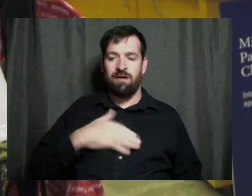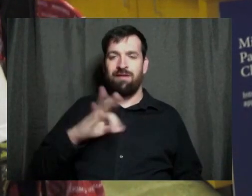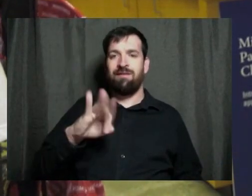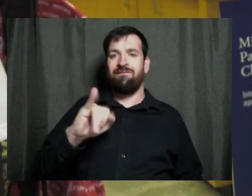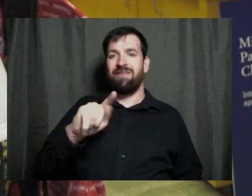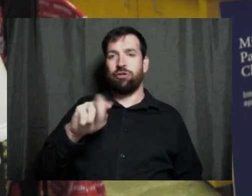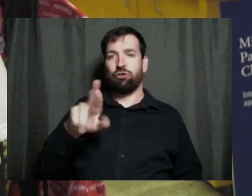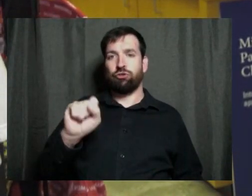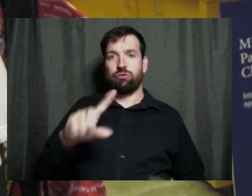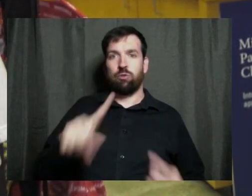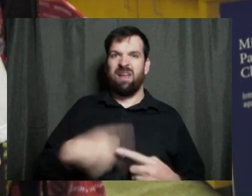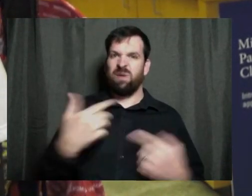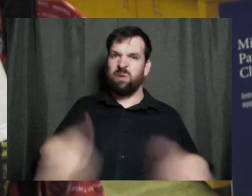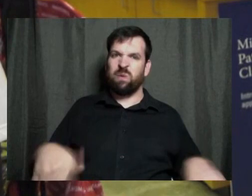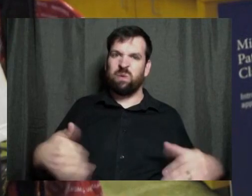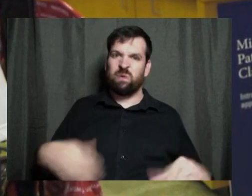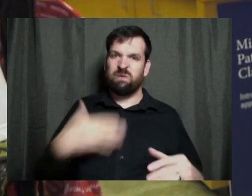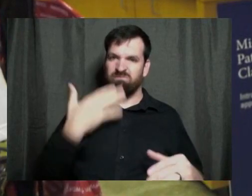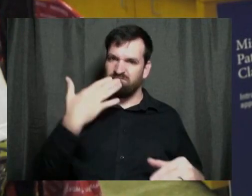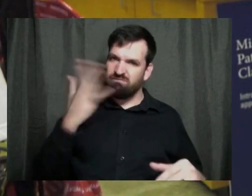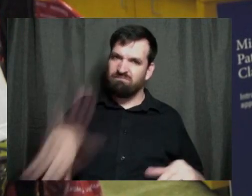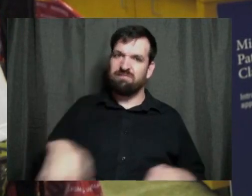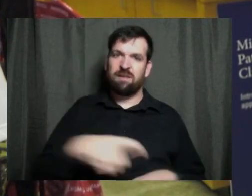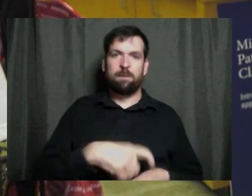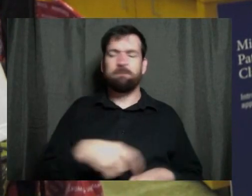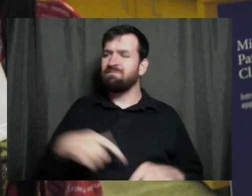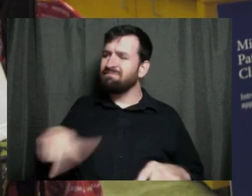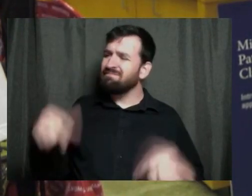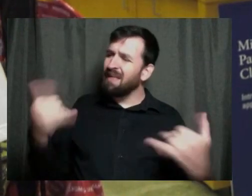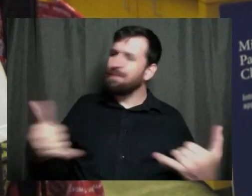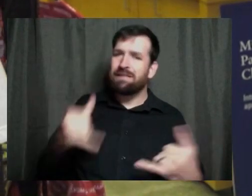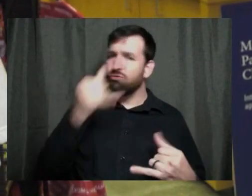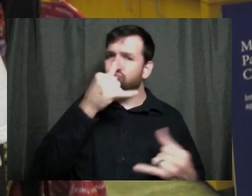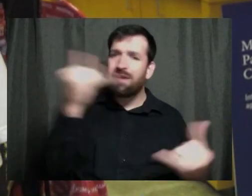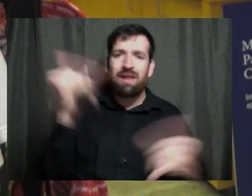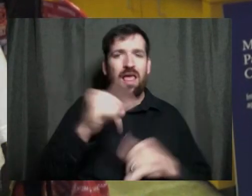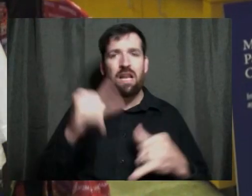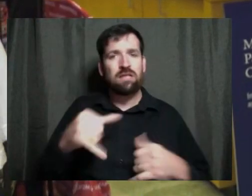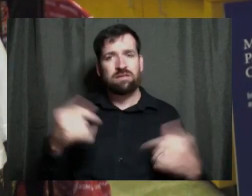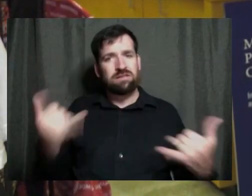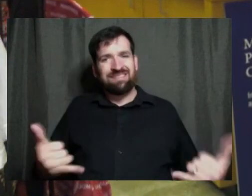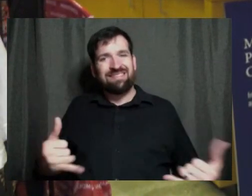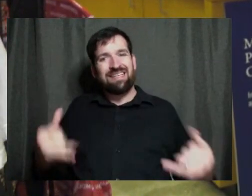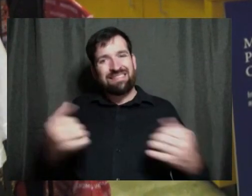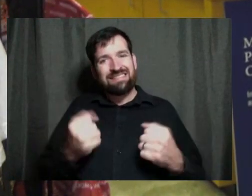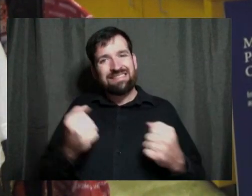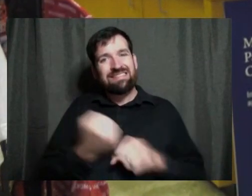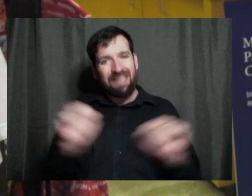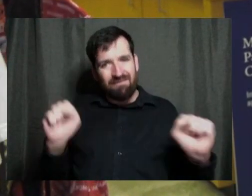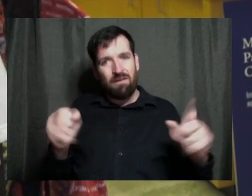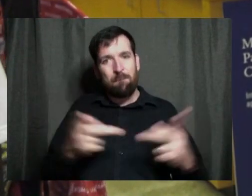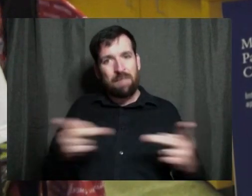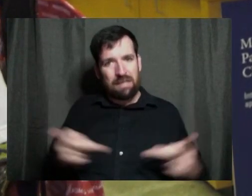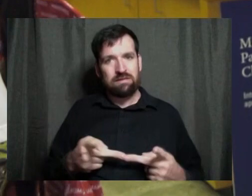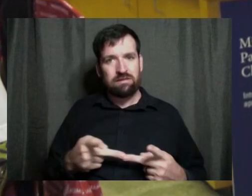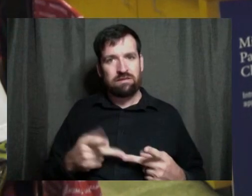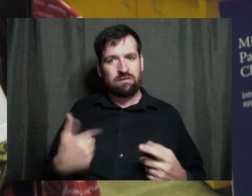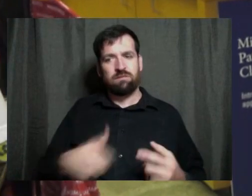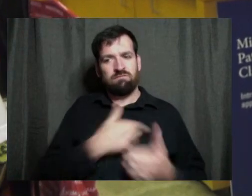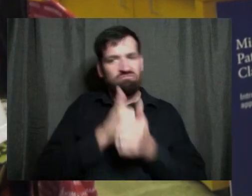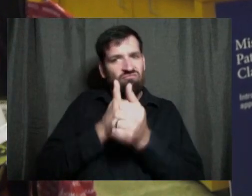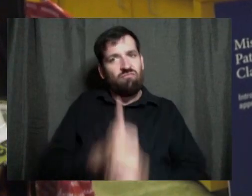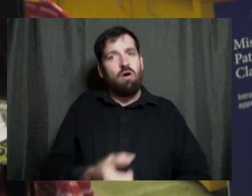days, said, you know, this is ridiculous. This is a safe place to come. We follow policy